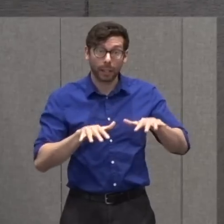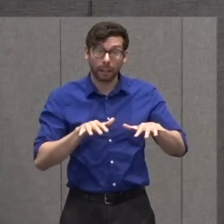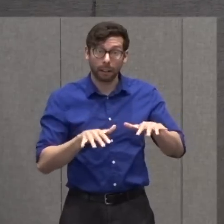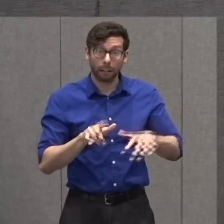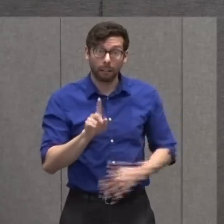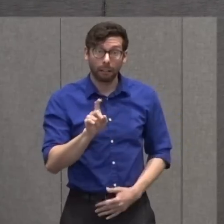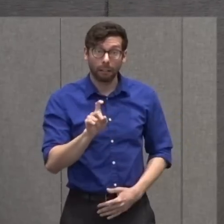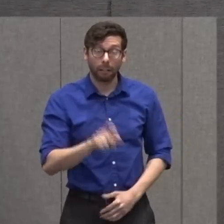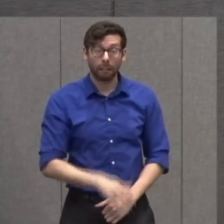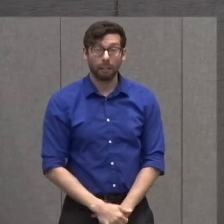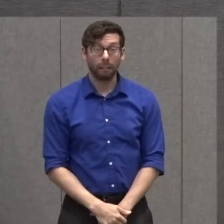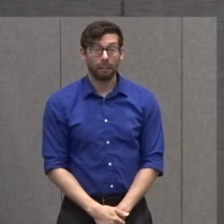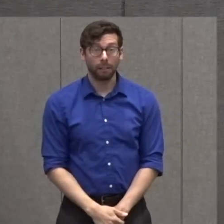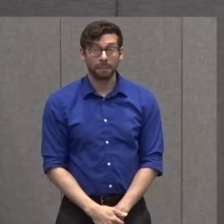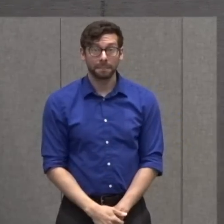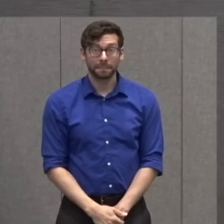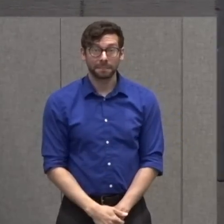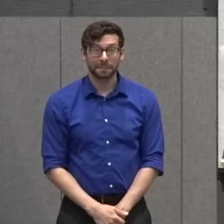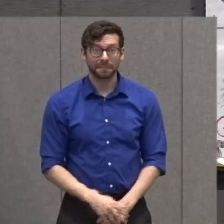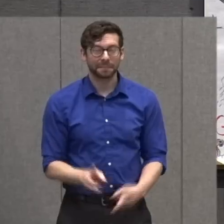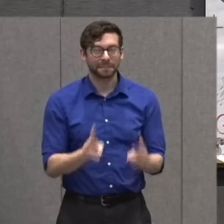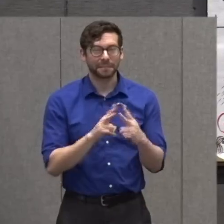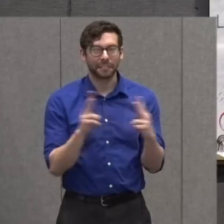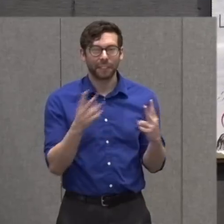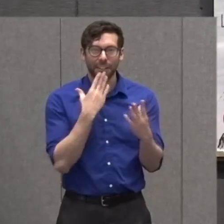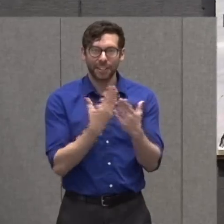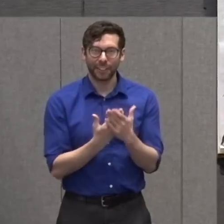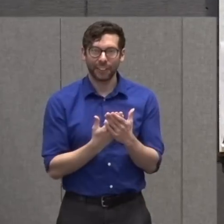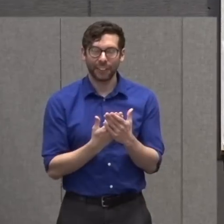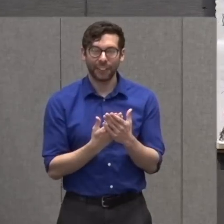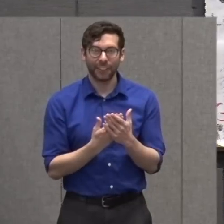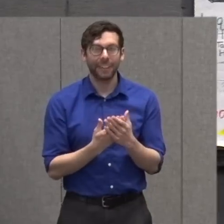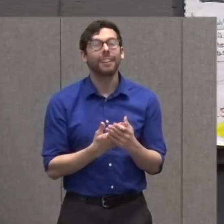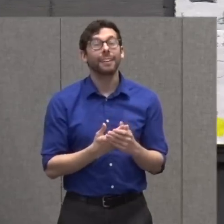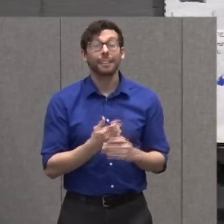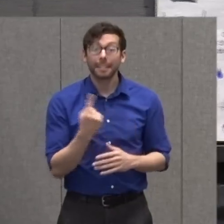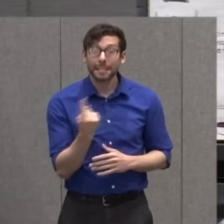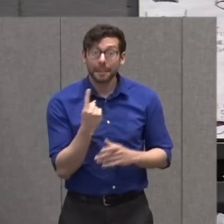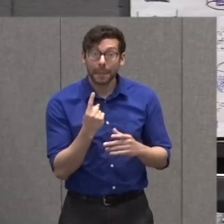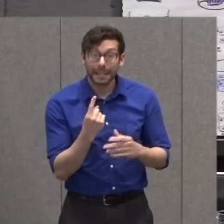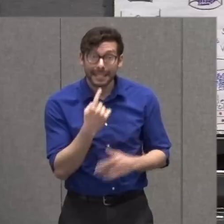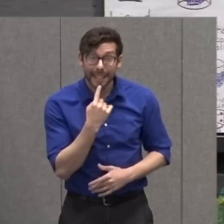Exactly. Very good. Water was mentioned.